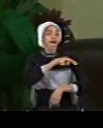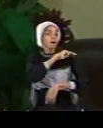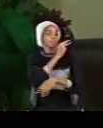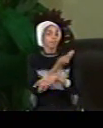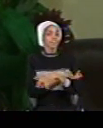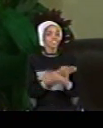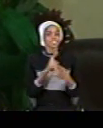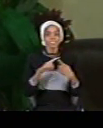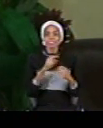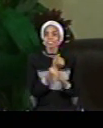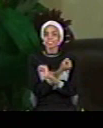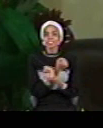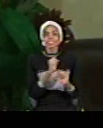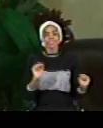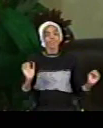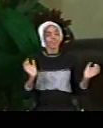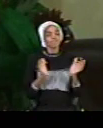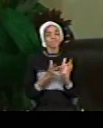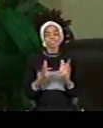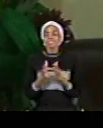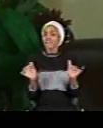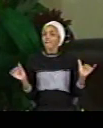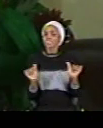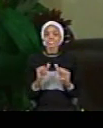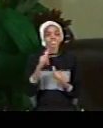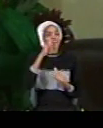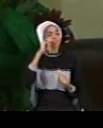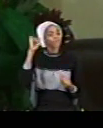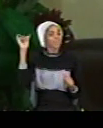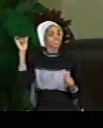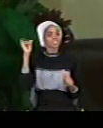I'm mighty to save.